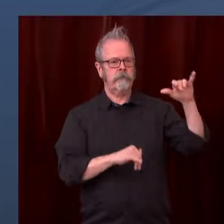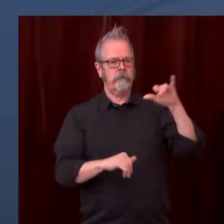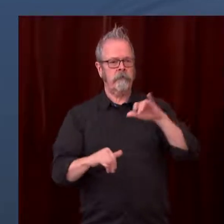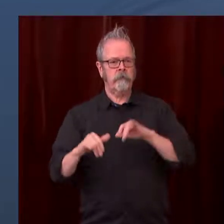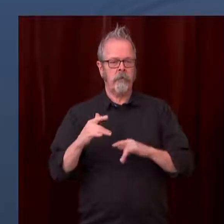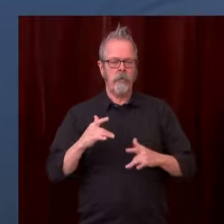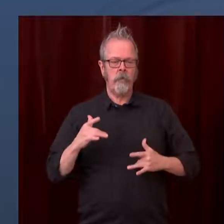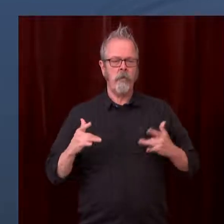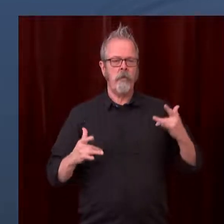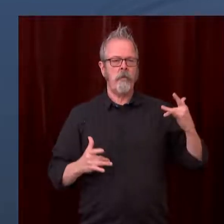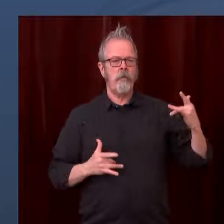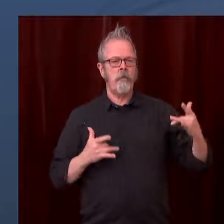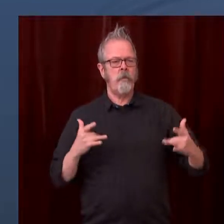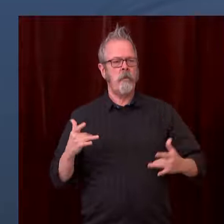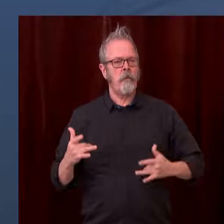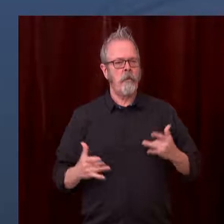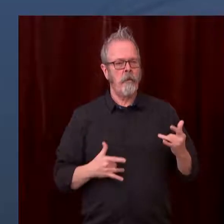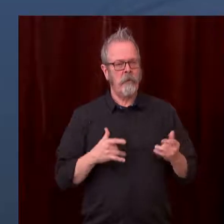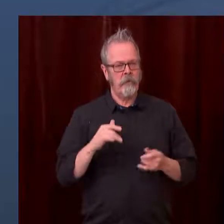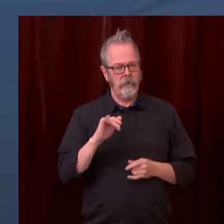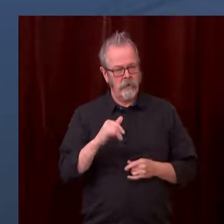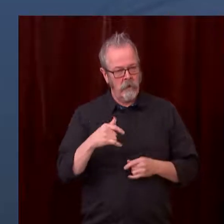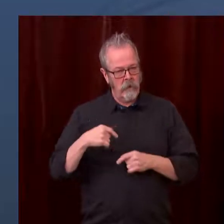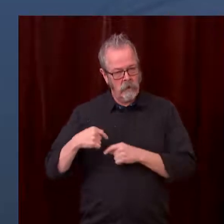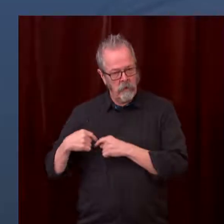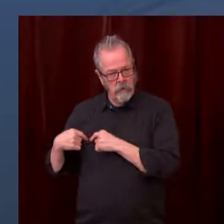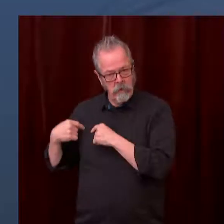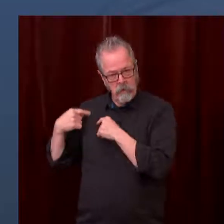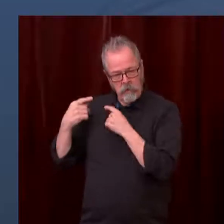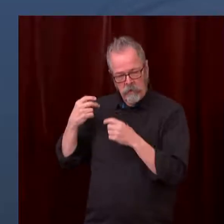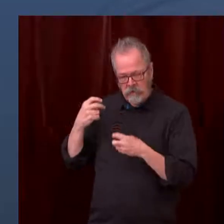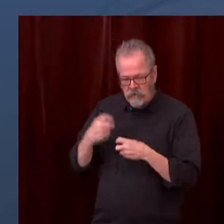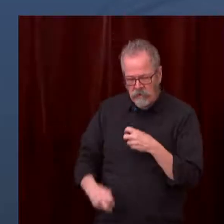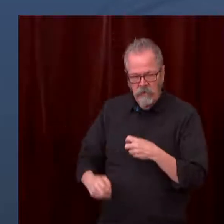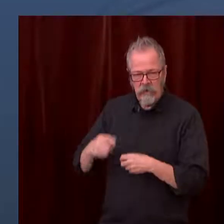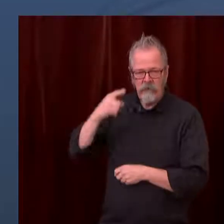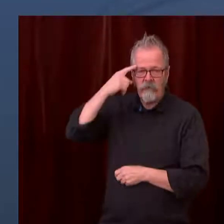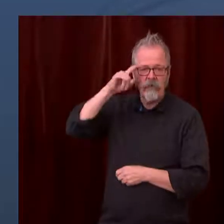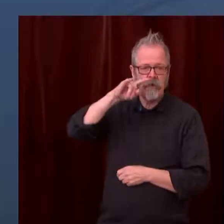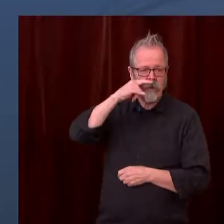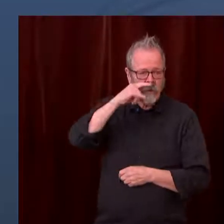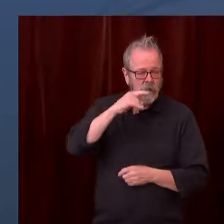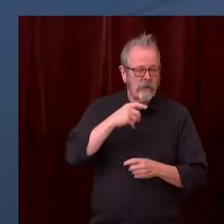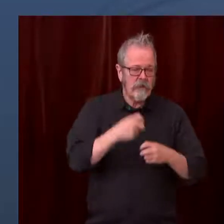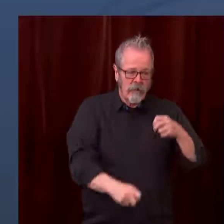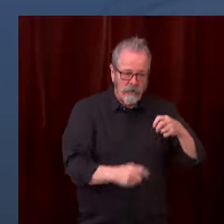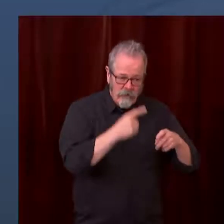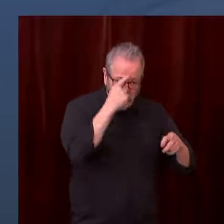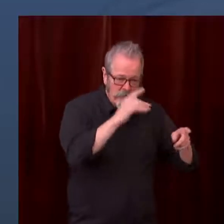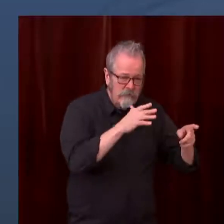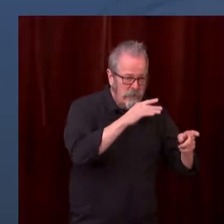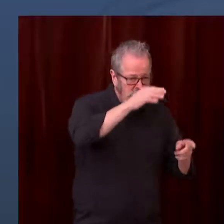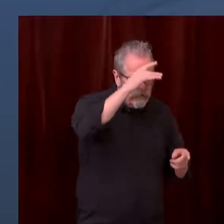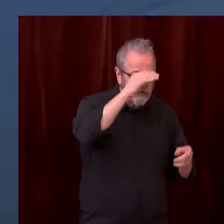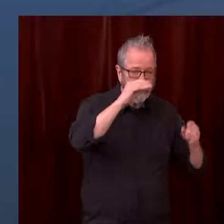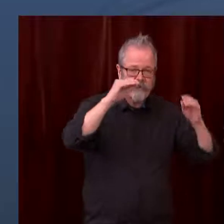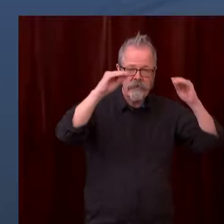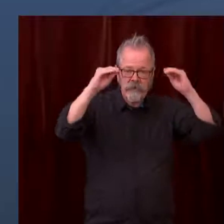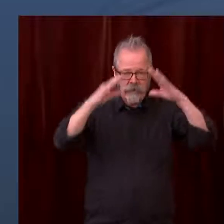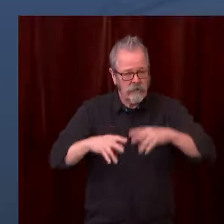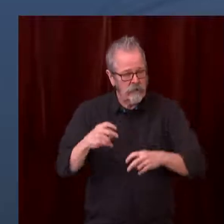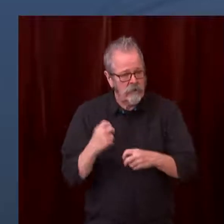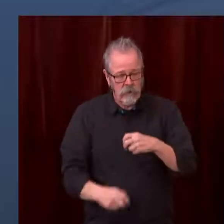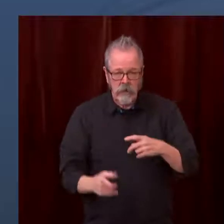hard on the parents. We know it's really challenged our teachers themselves to try to connect with their students. And we also know that